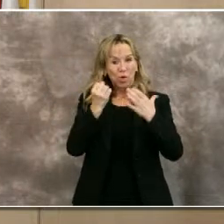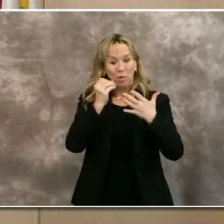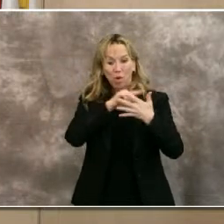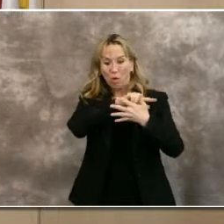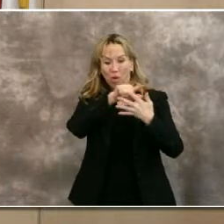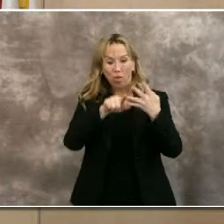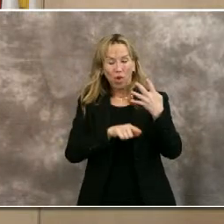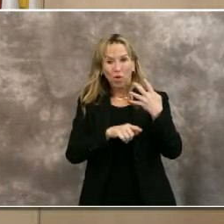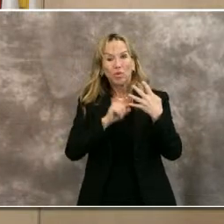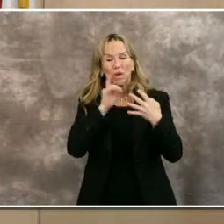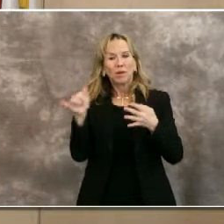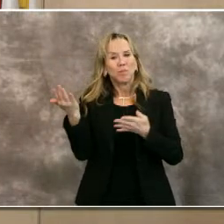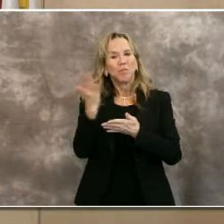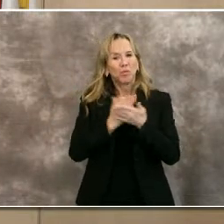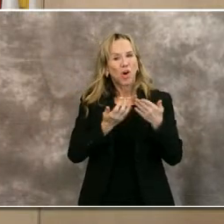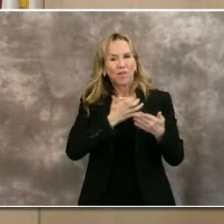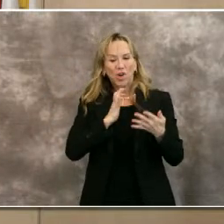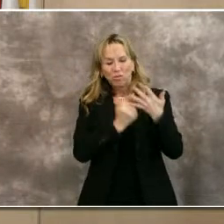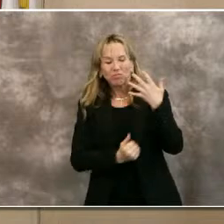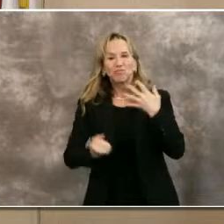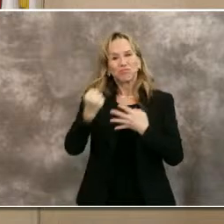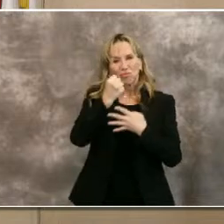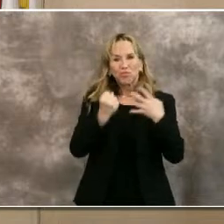those are part of our prioritization strategy.